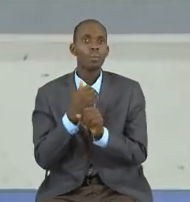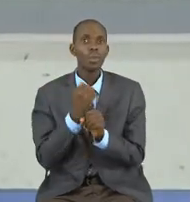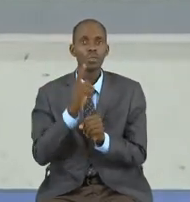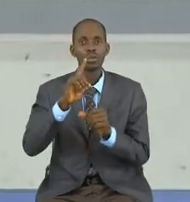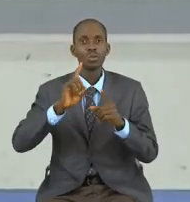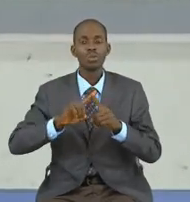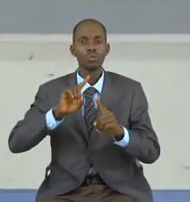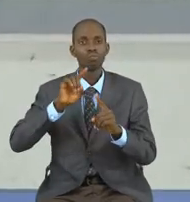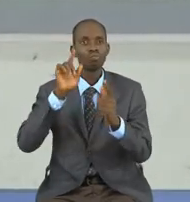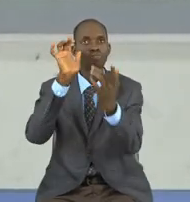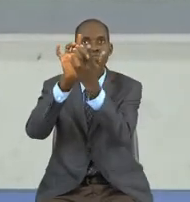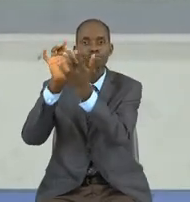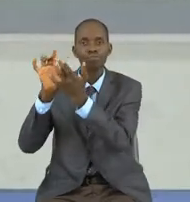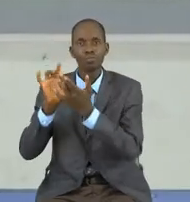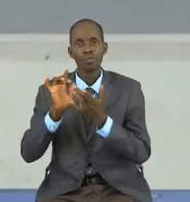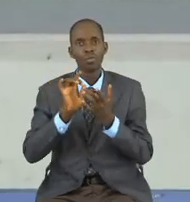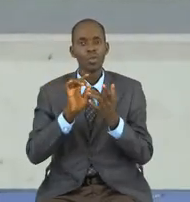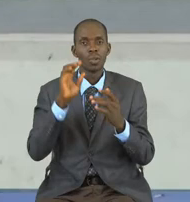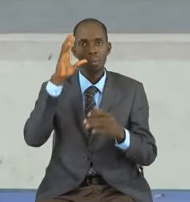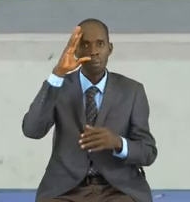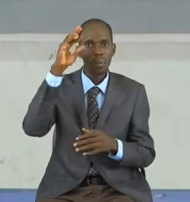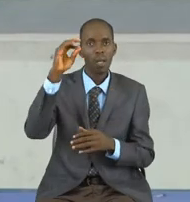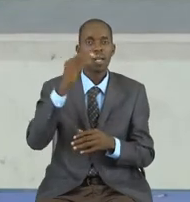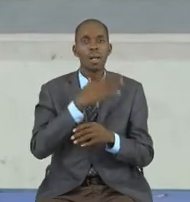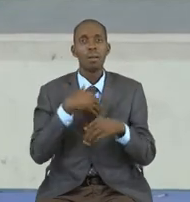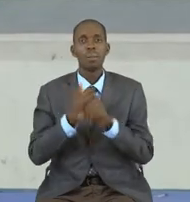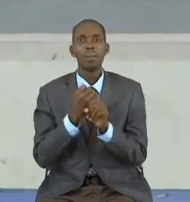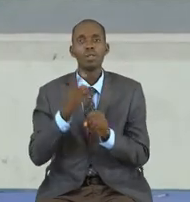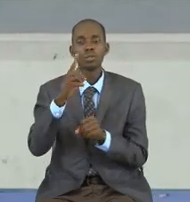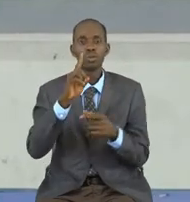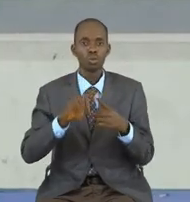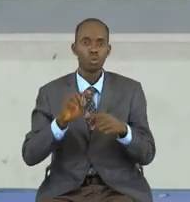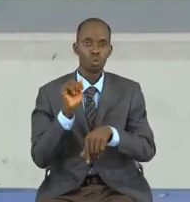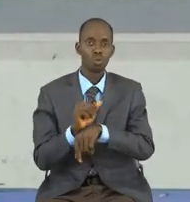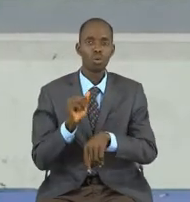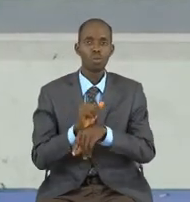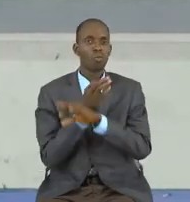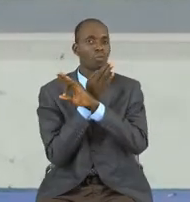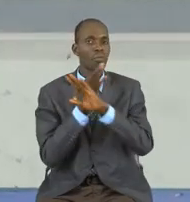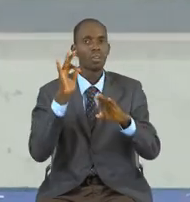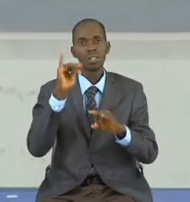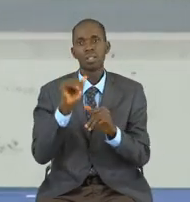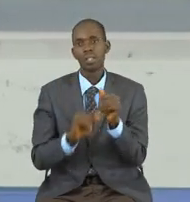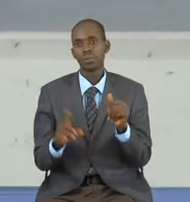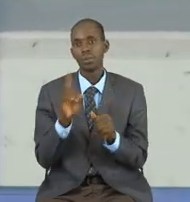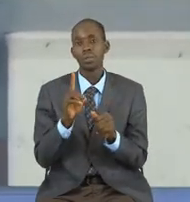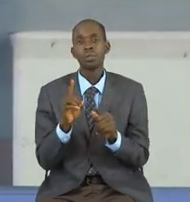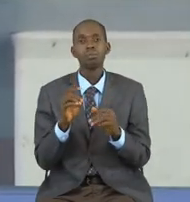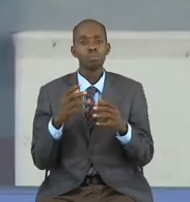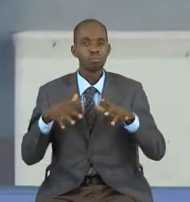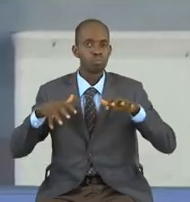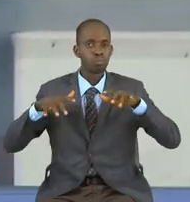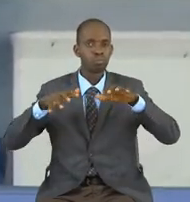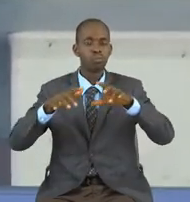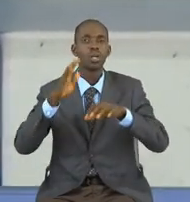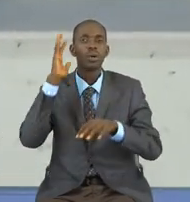many, will make you operate freely everywhere. Multitudes will come